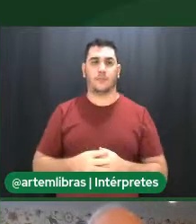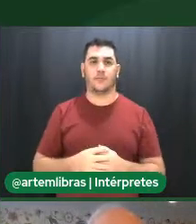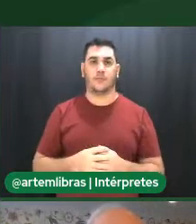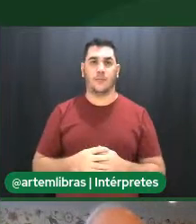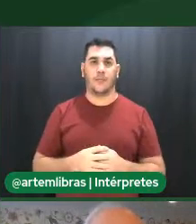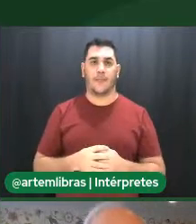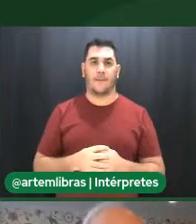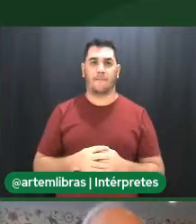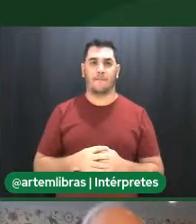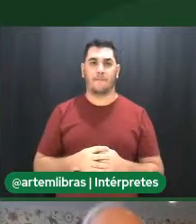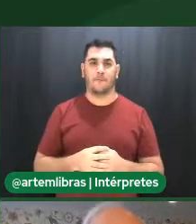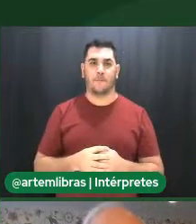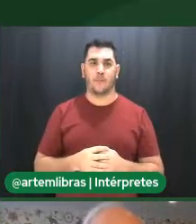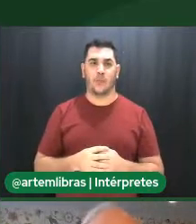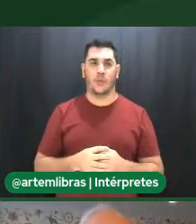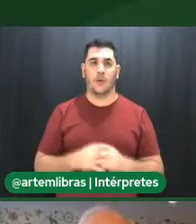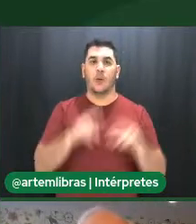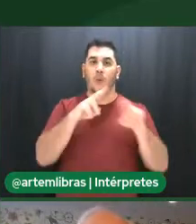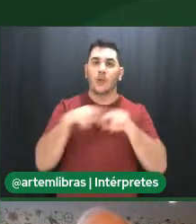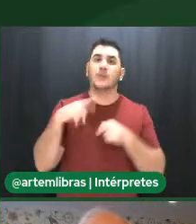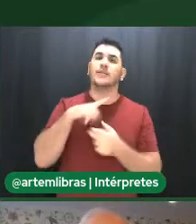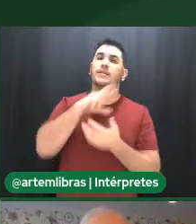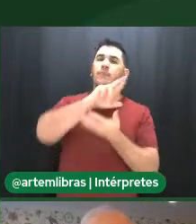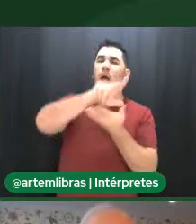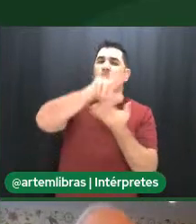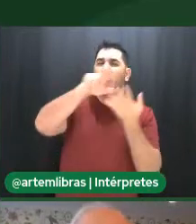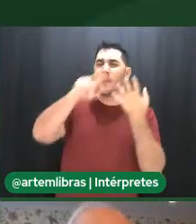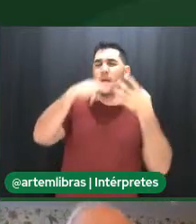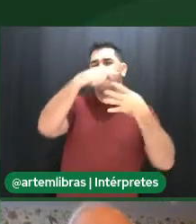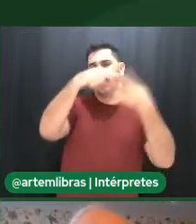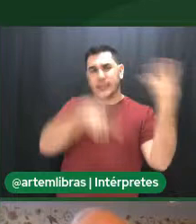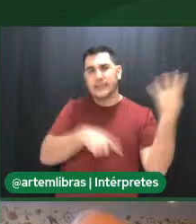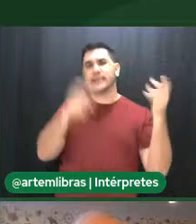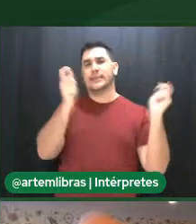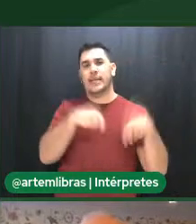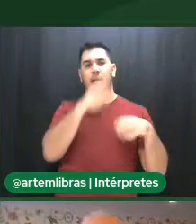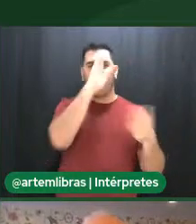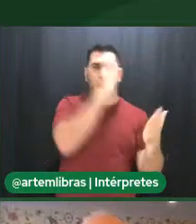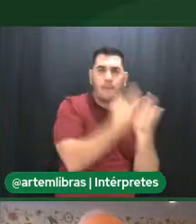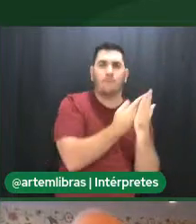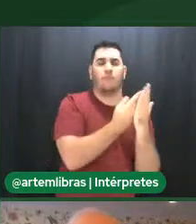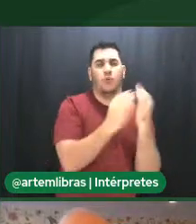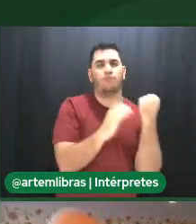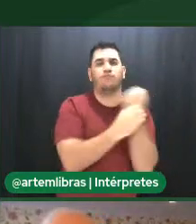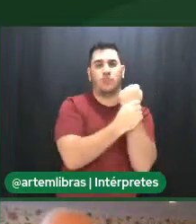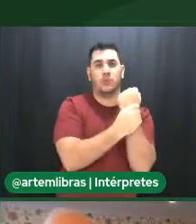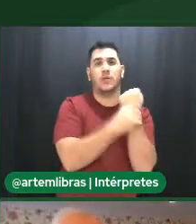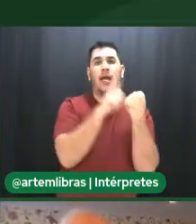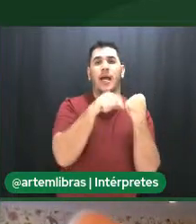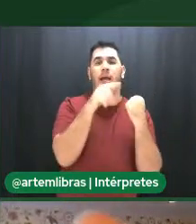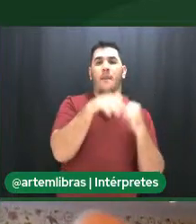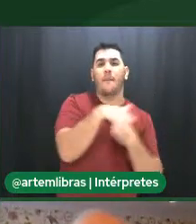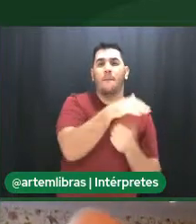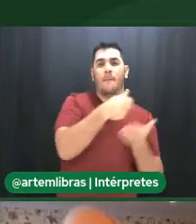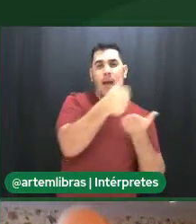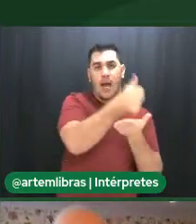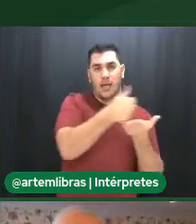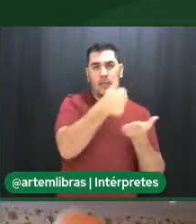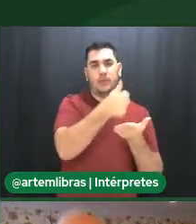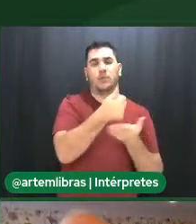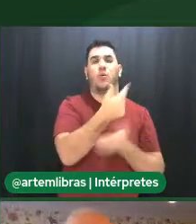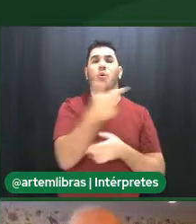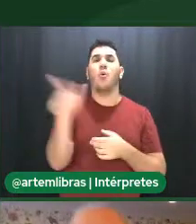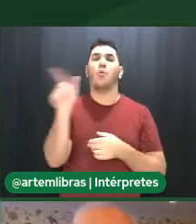reliable, safe, and trustworthy. So that's the basic idea. Elevator systems are another familiar